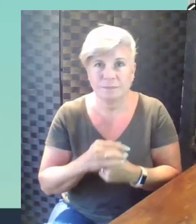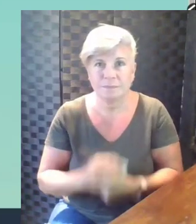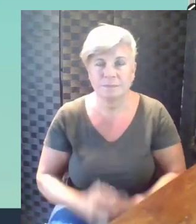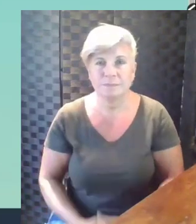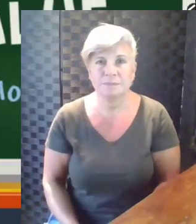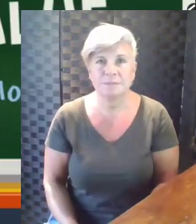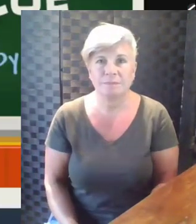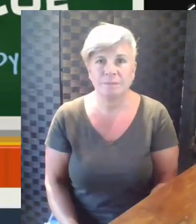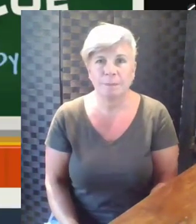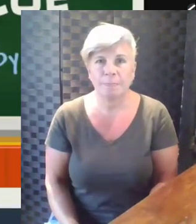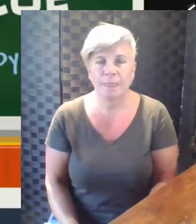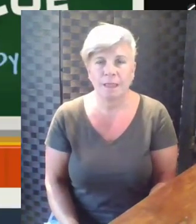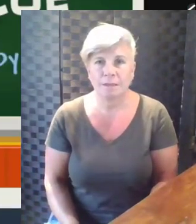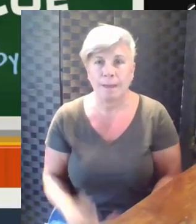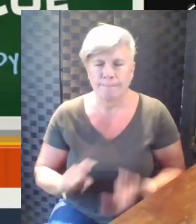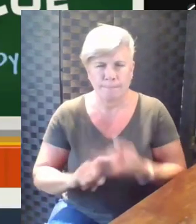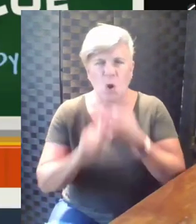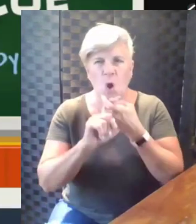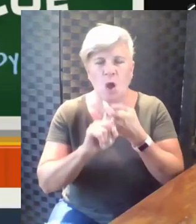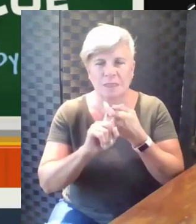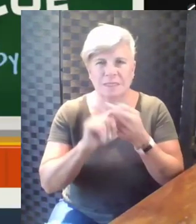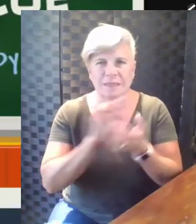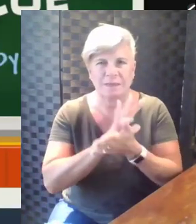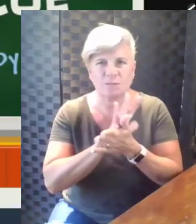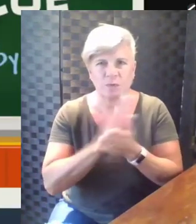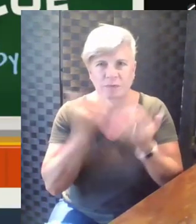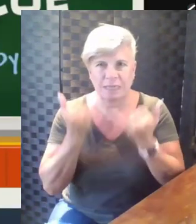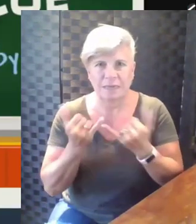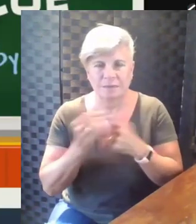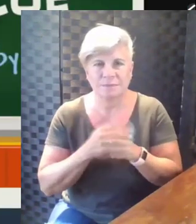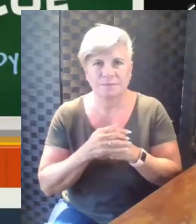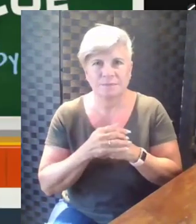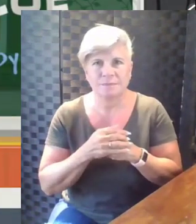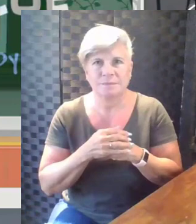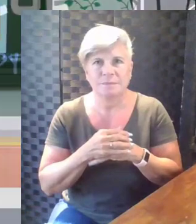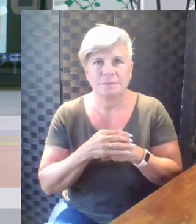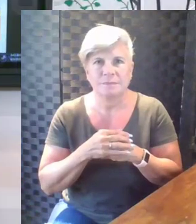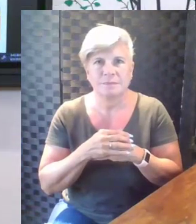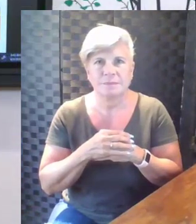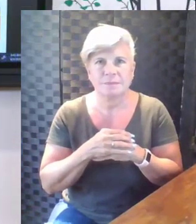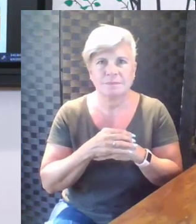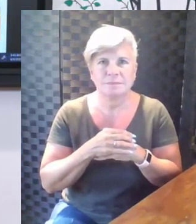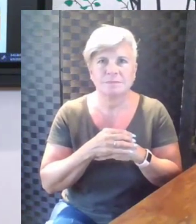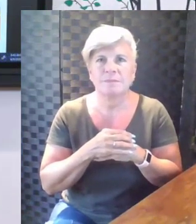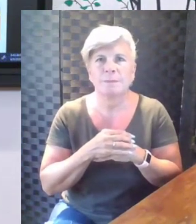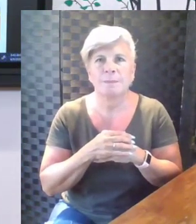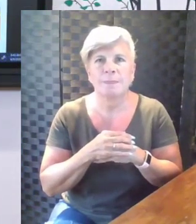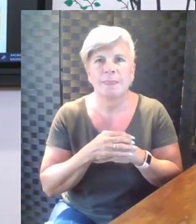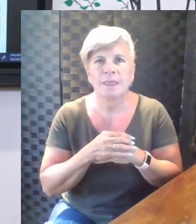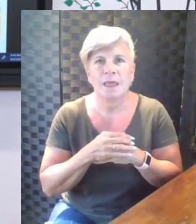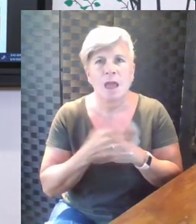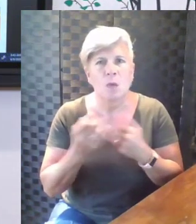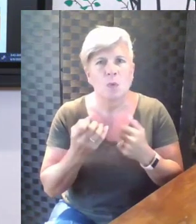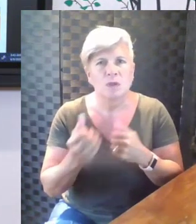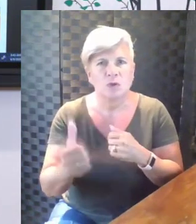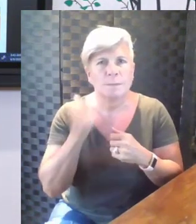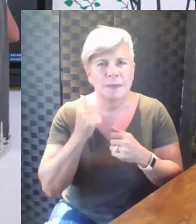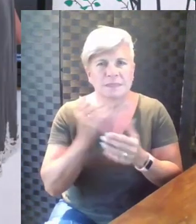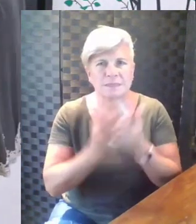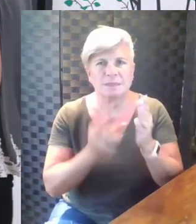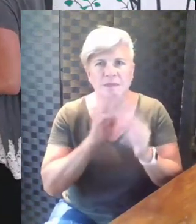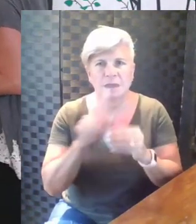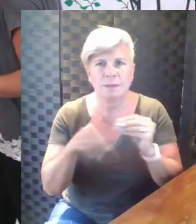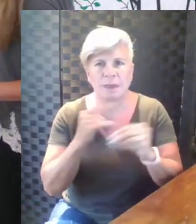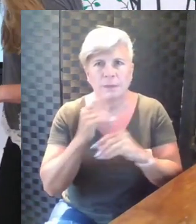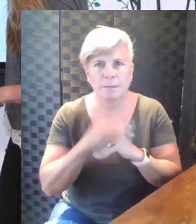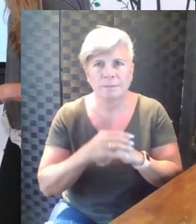I am going to pause. I'm going to pause Moby and Annie for just a minute because I want to go back to something that they were